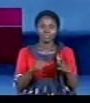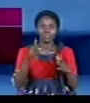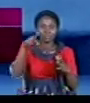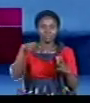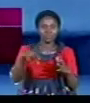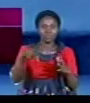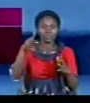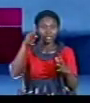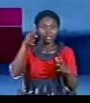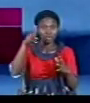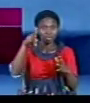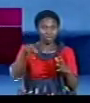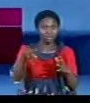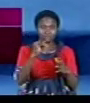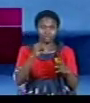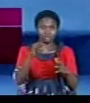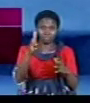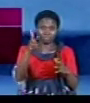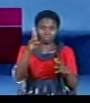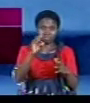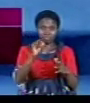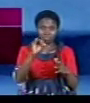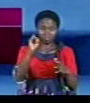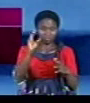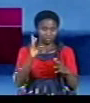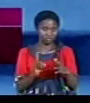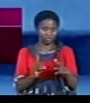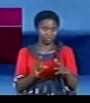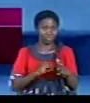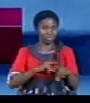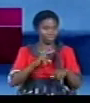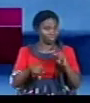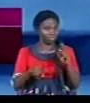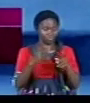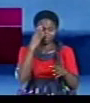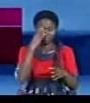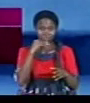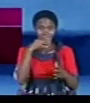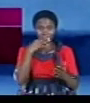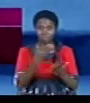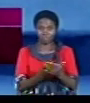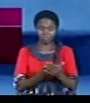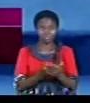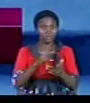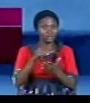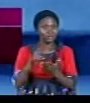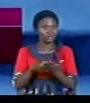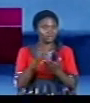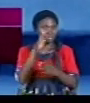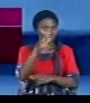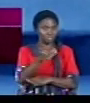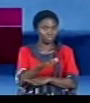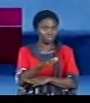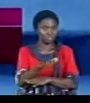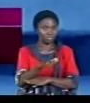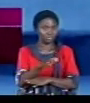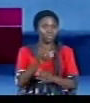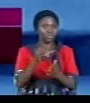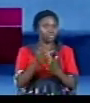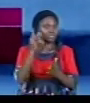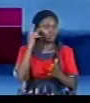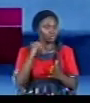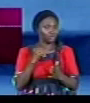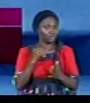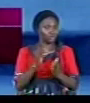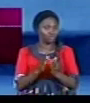yesterday. I couldn't sleep well. This evening, the thing was still moving. I